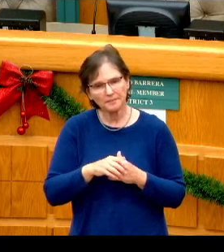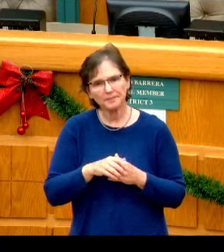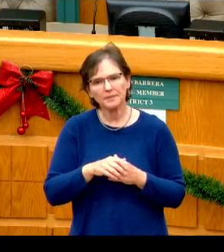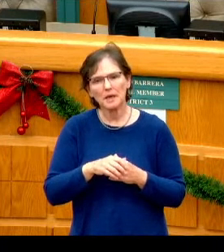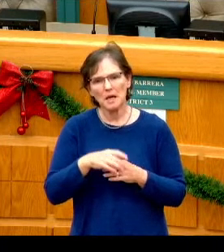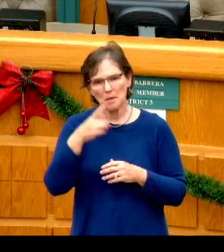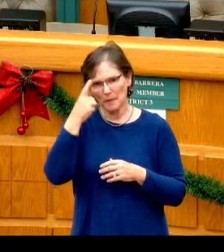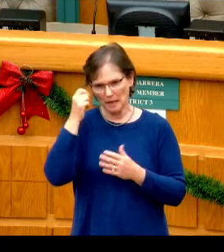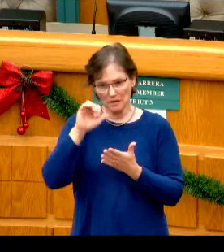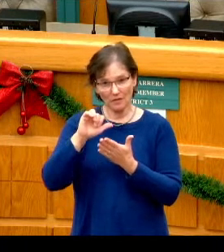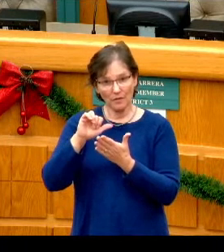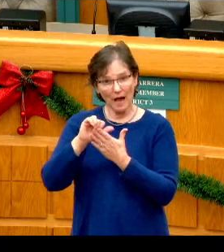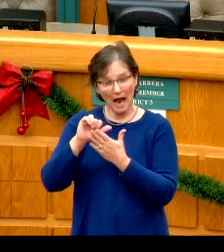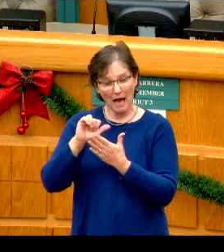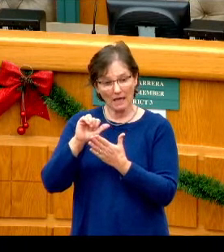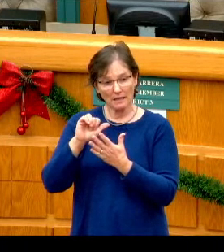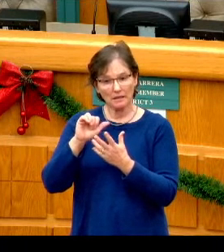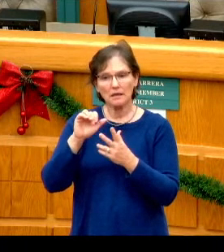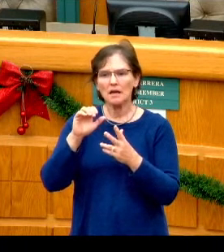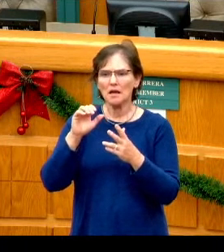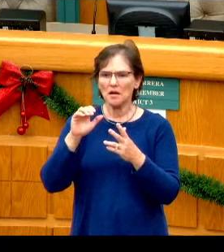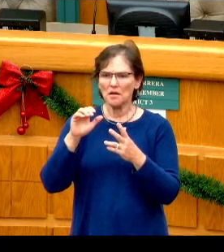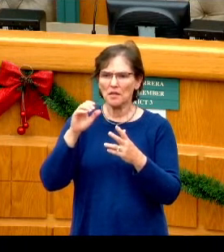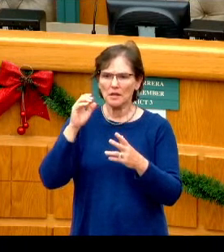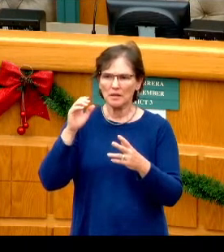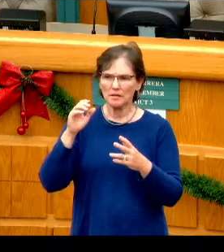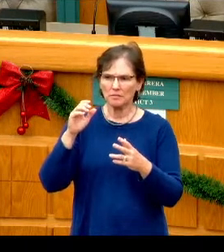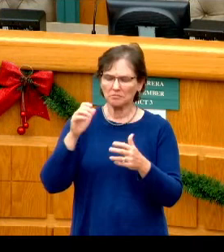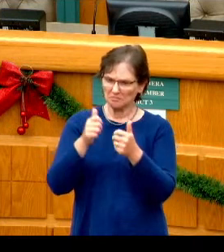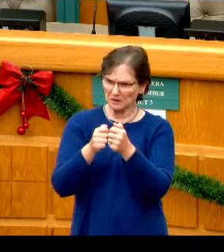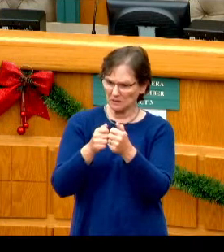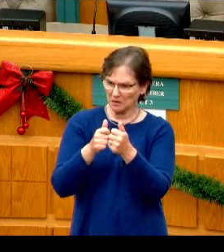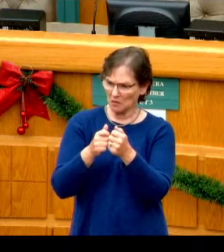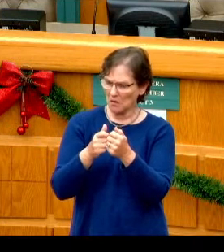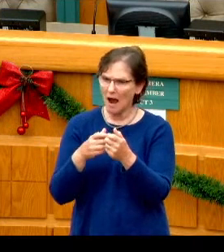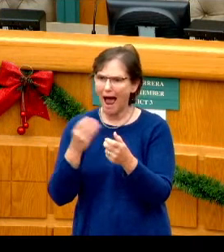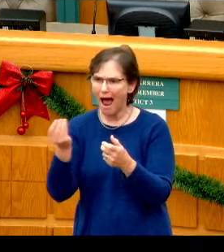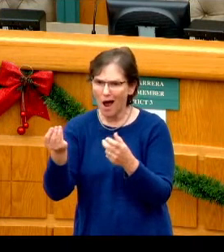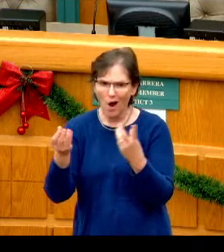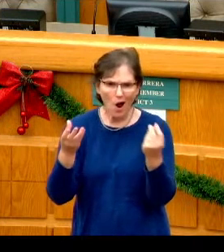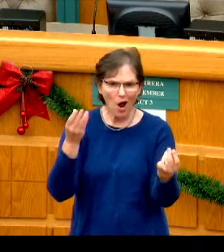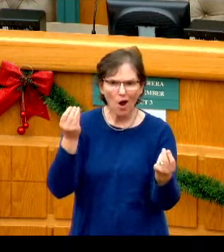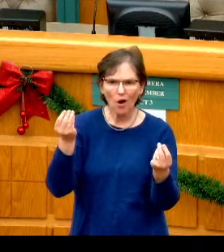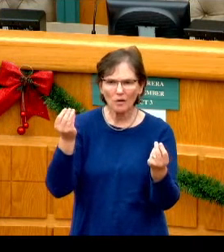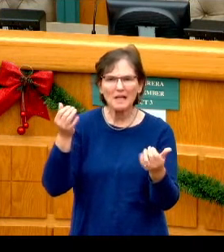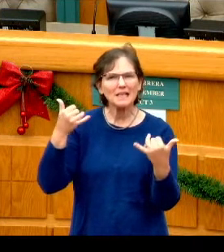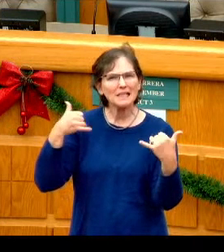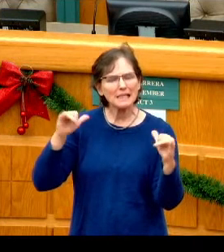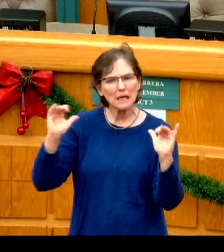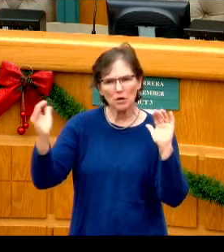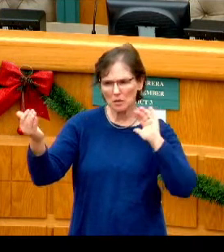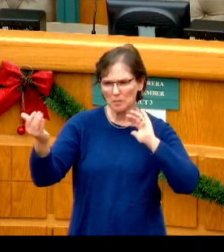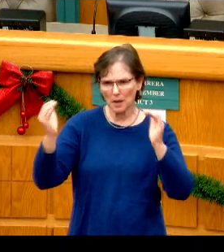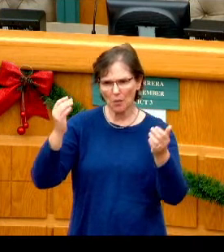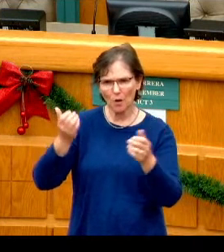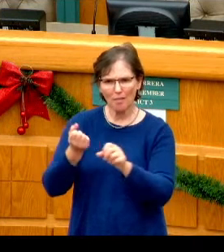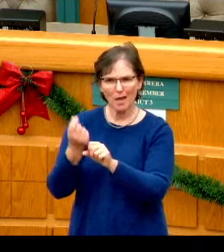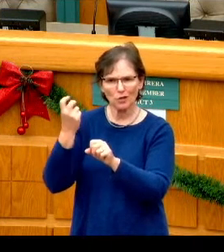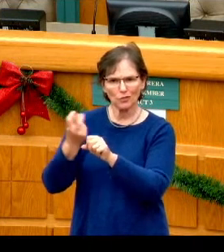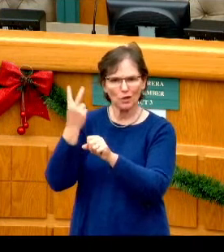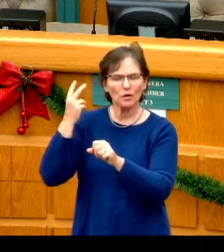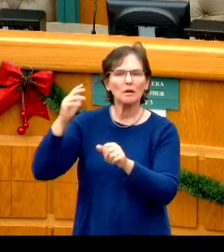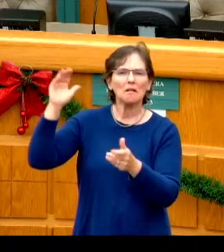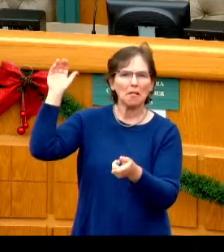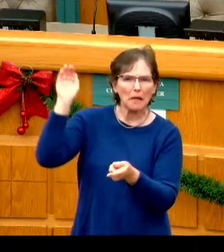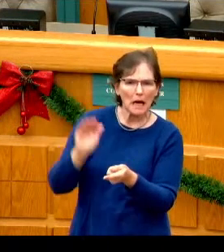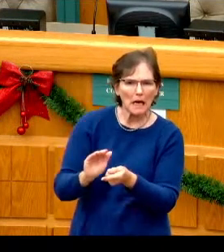the encounters were still relatively low, which maybe indicates that people are doing more than we were